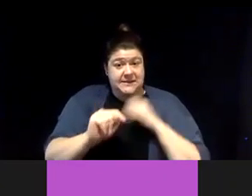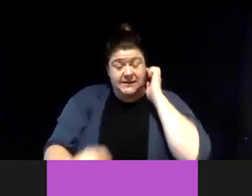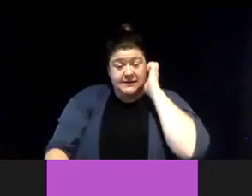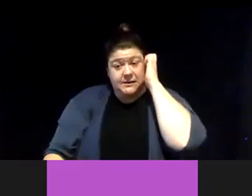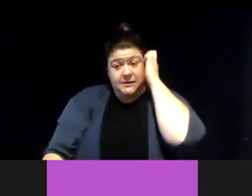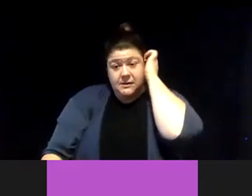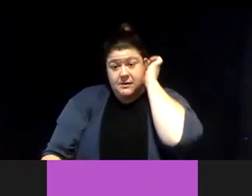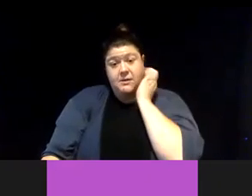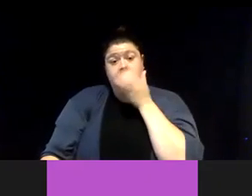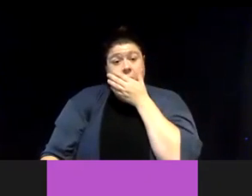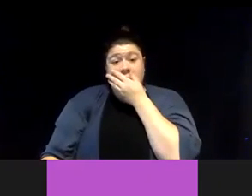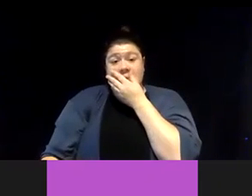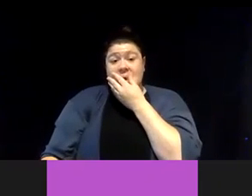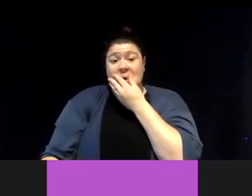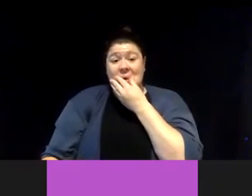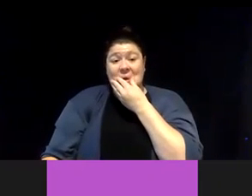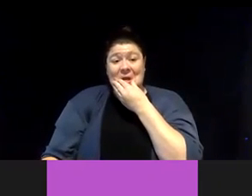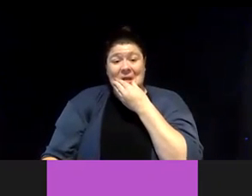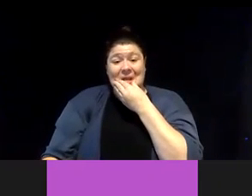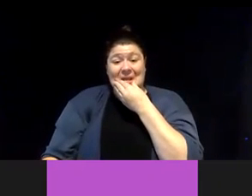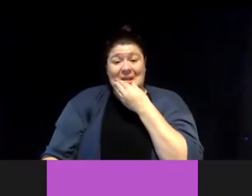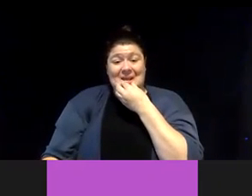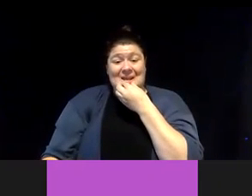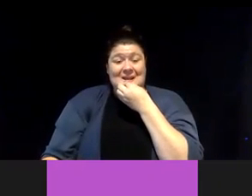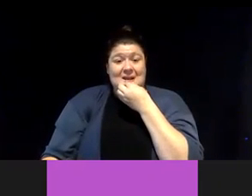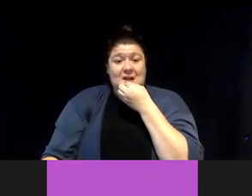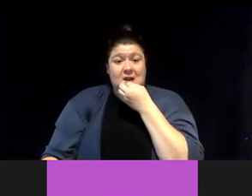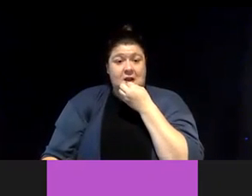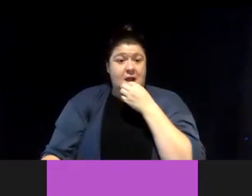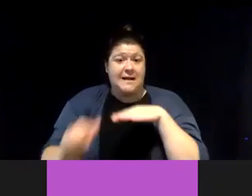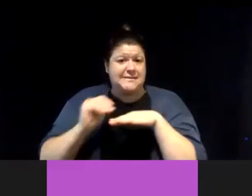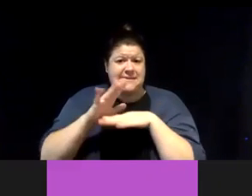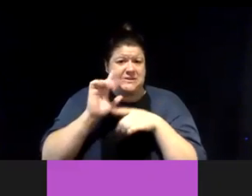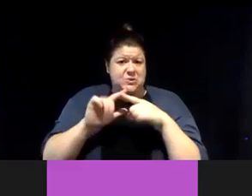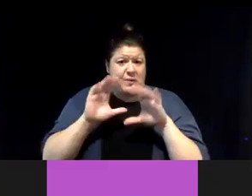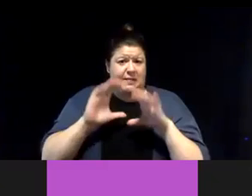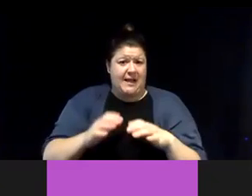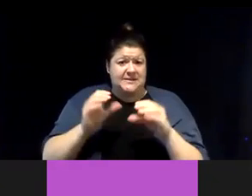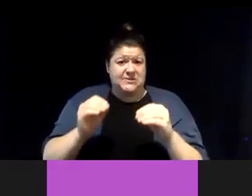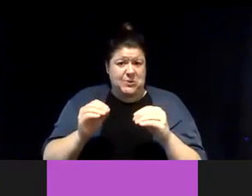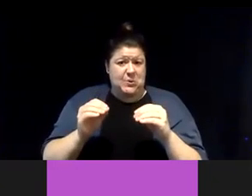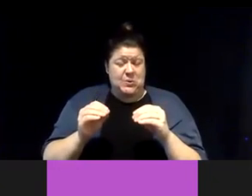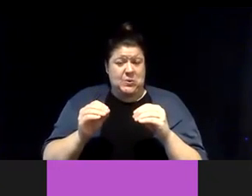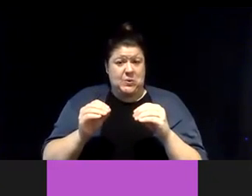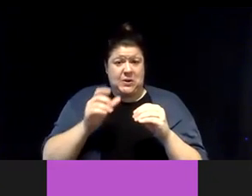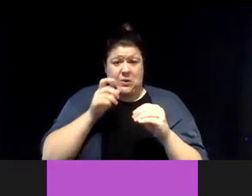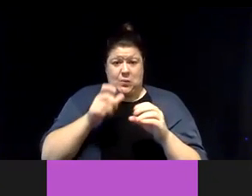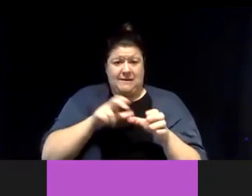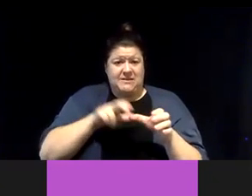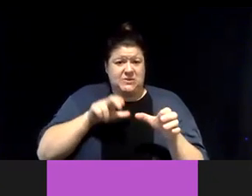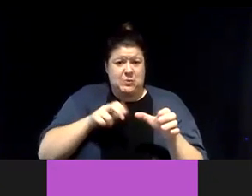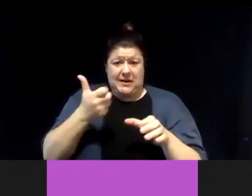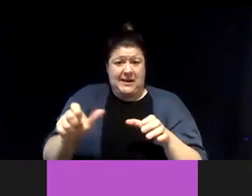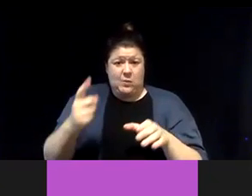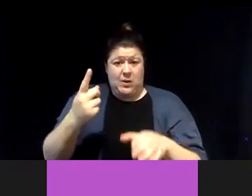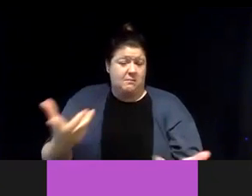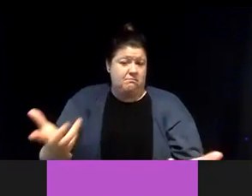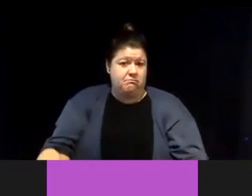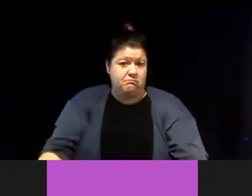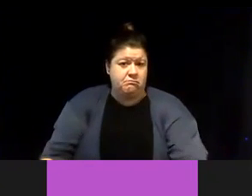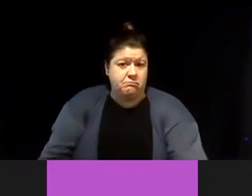that I sent it, although I sent it to the entire class, so there's no way it would have excluded anyone. But yeah,